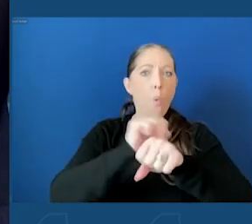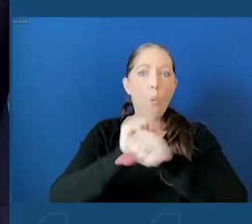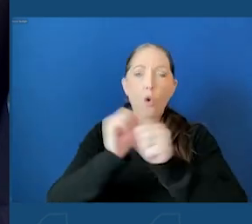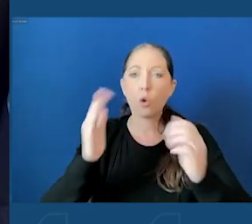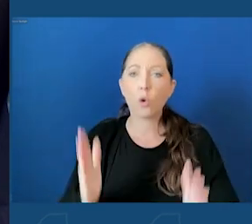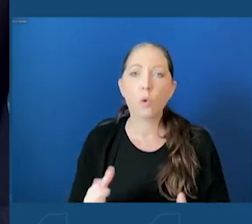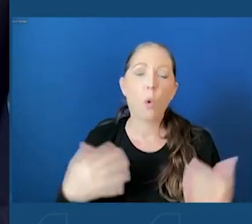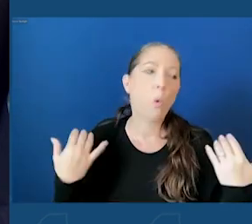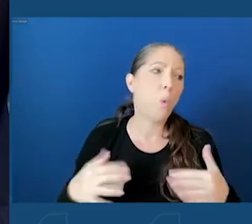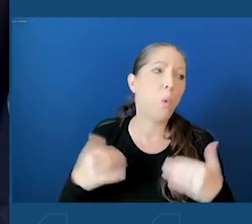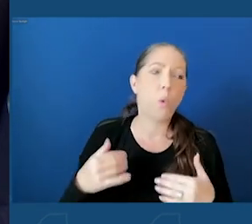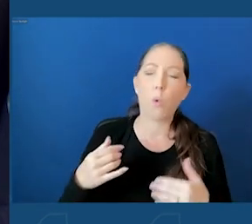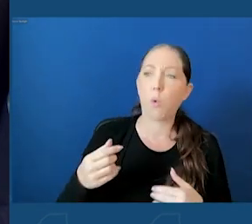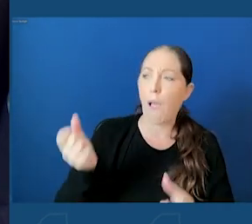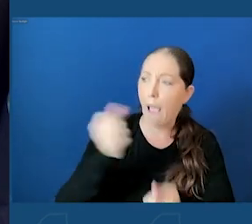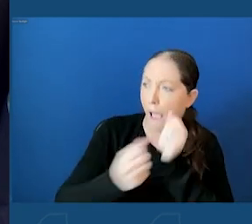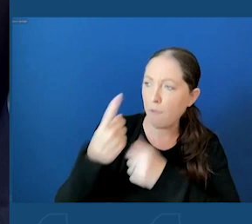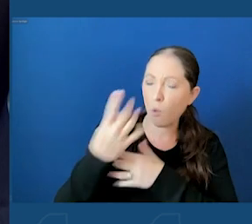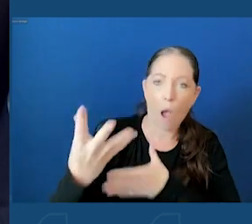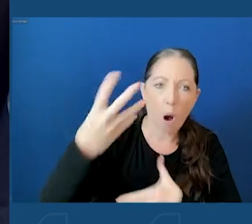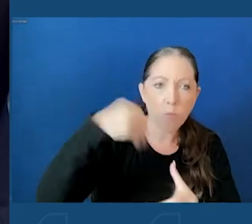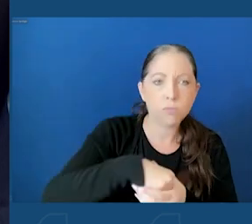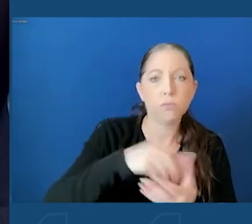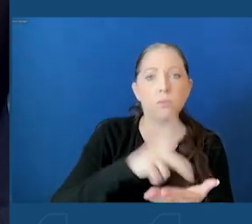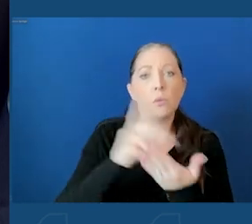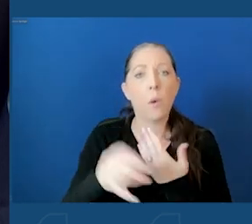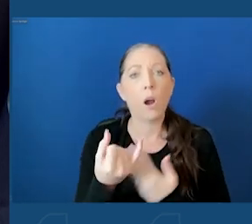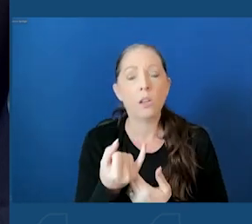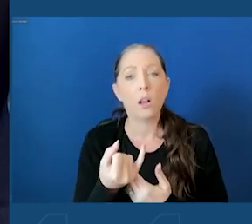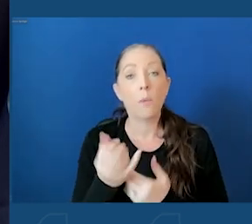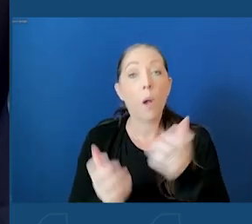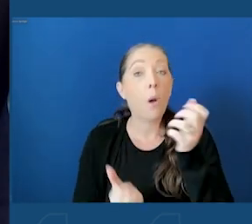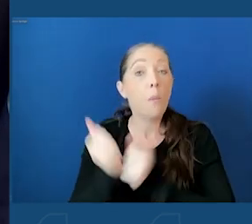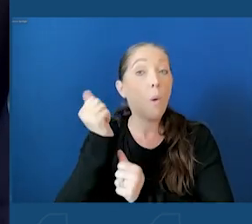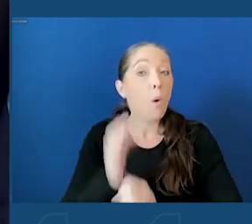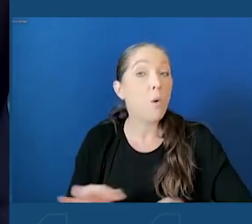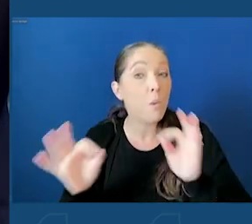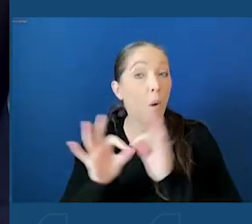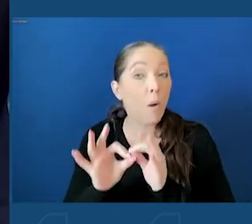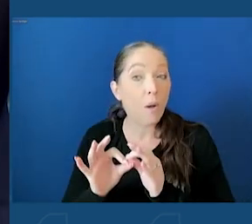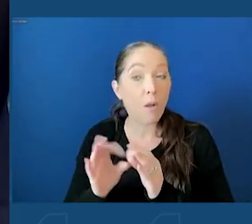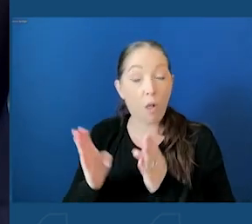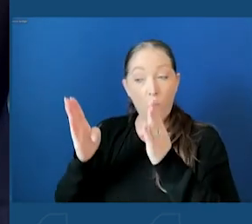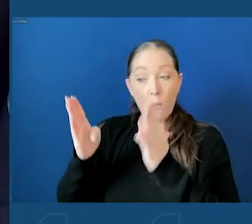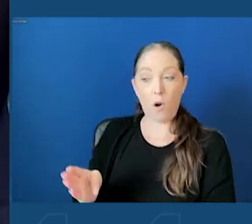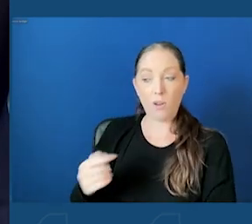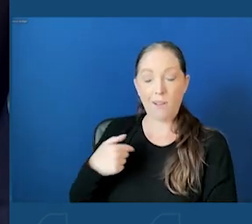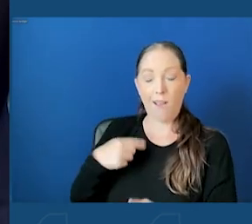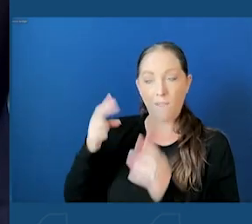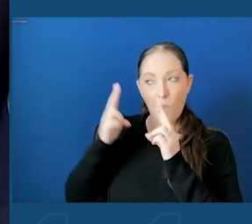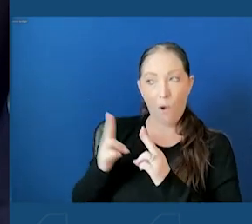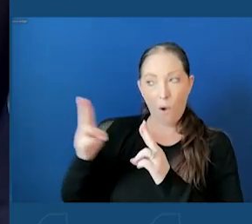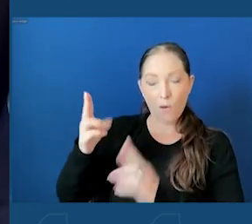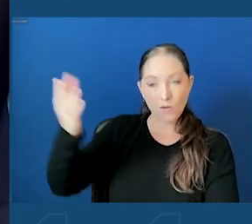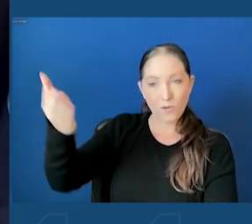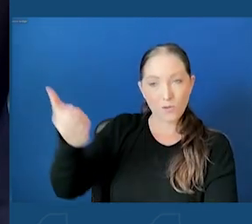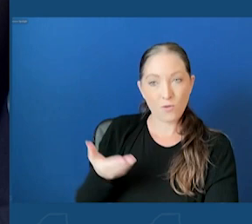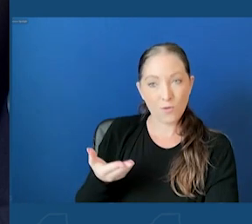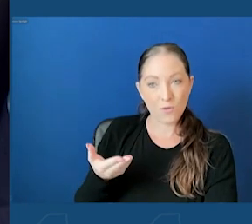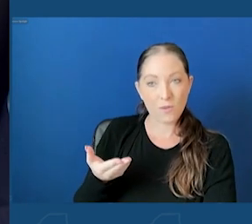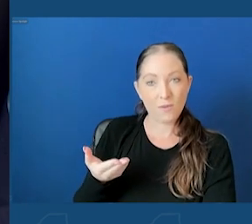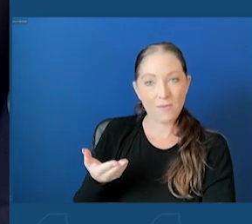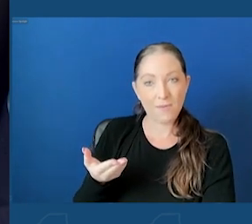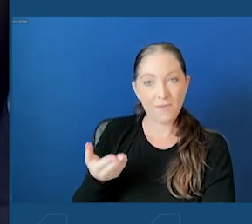was a part of this project, but most importantly, the person that I have the honor of introducing